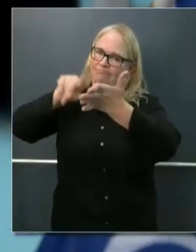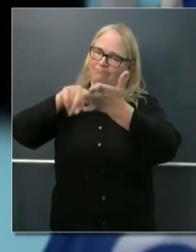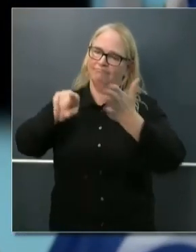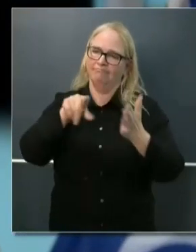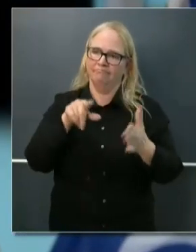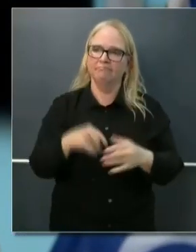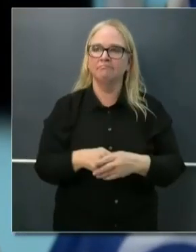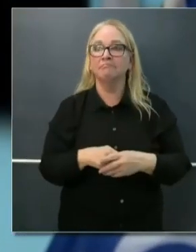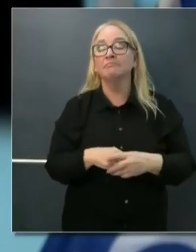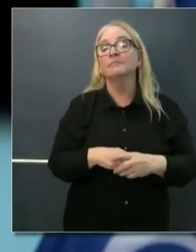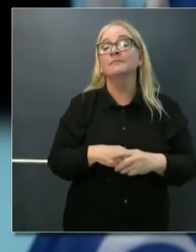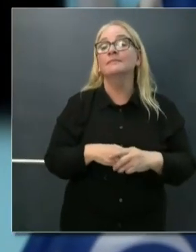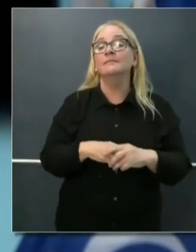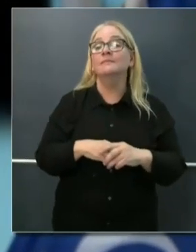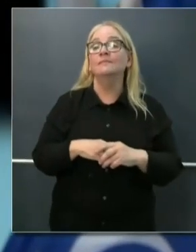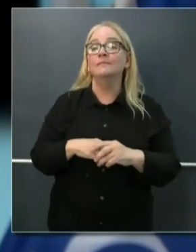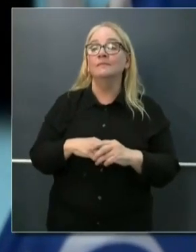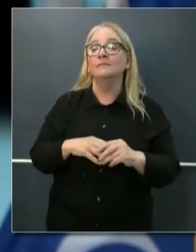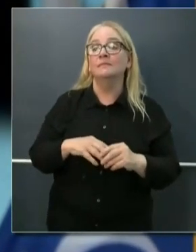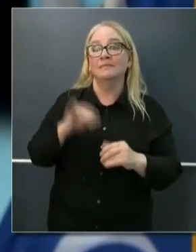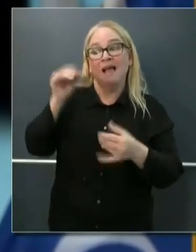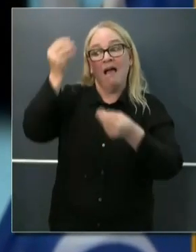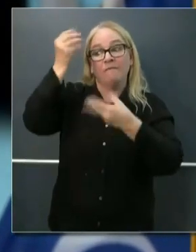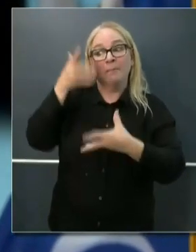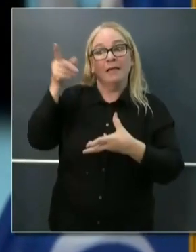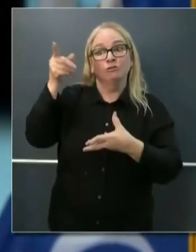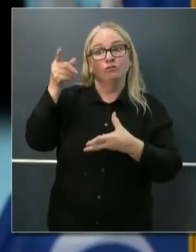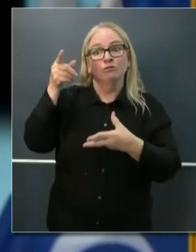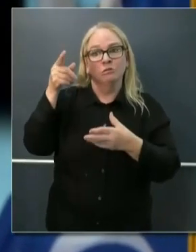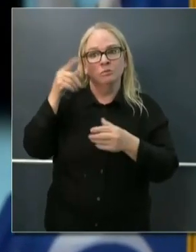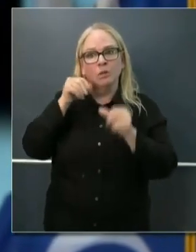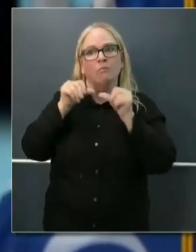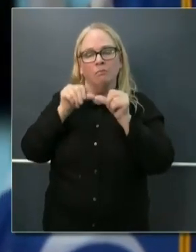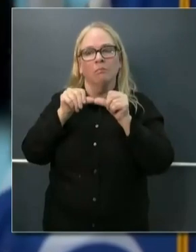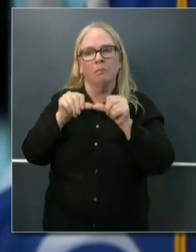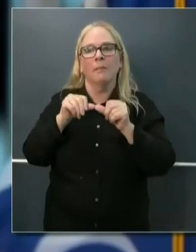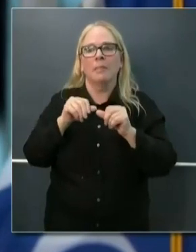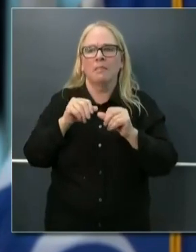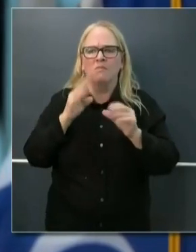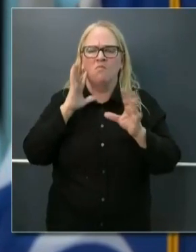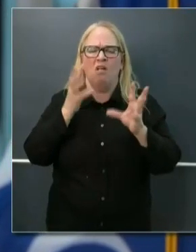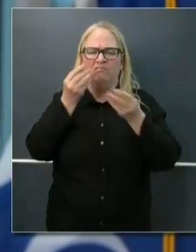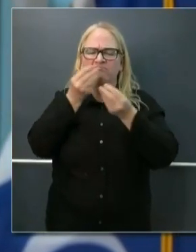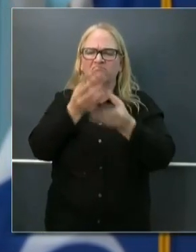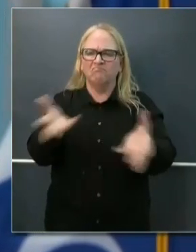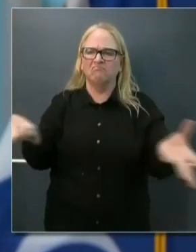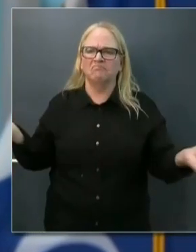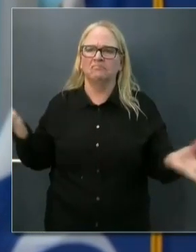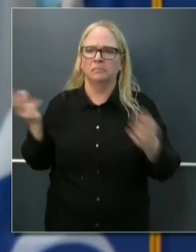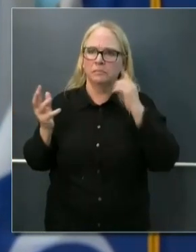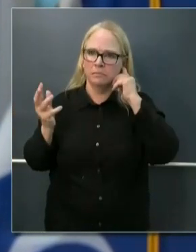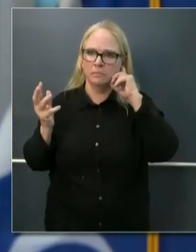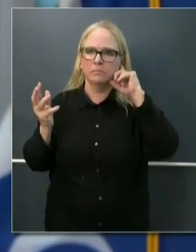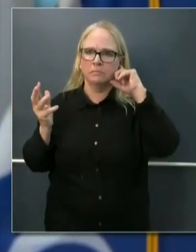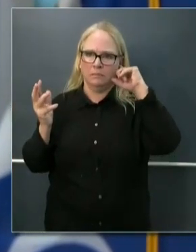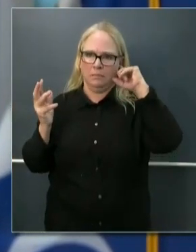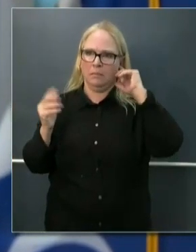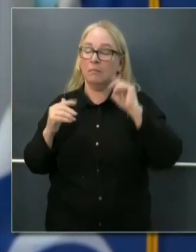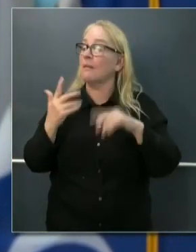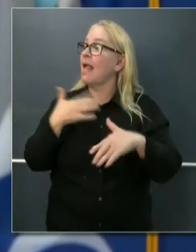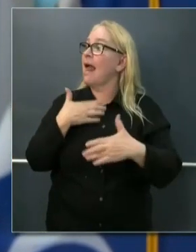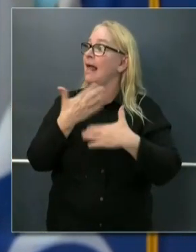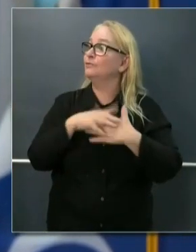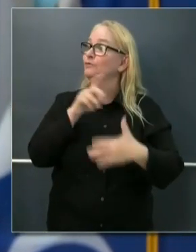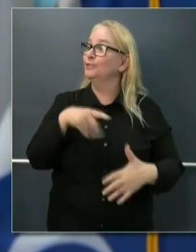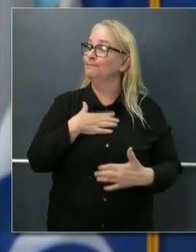And as that information is forthcoming, you'll either report it directly or we'll report it out appropriately. Next question.